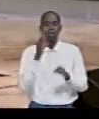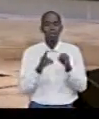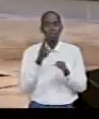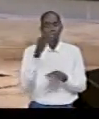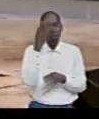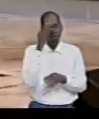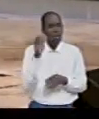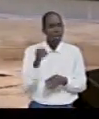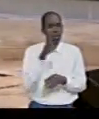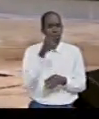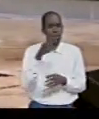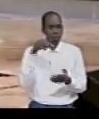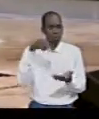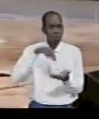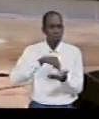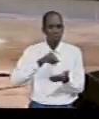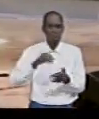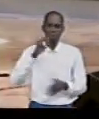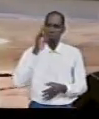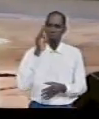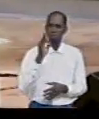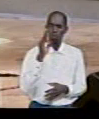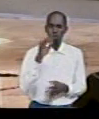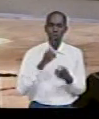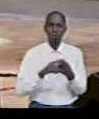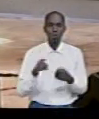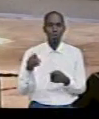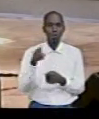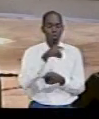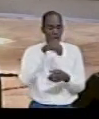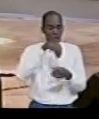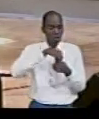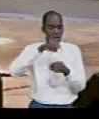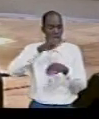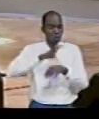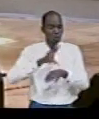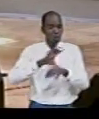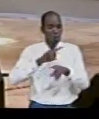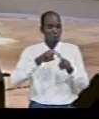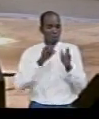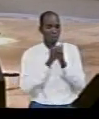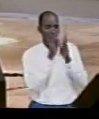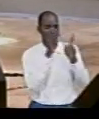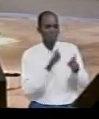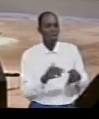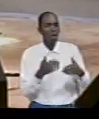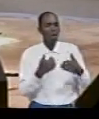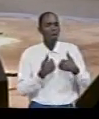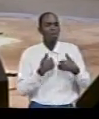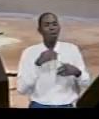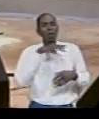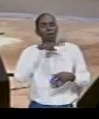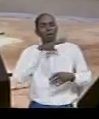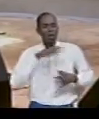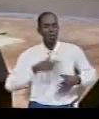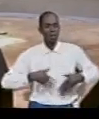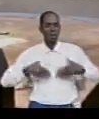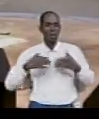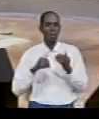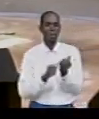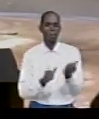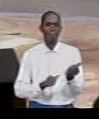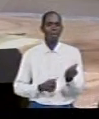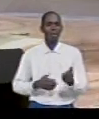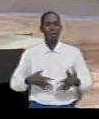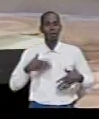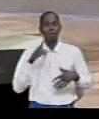church, and yet he's living a kind of a corrupted life, a sinful life, a backsliding life,